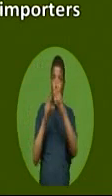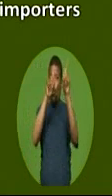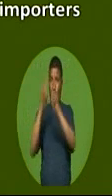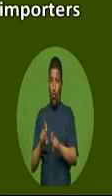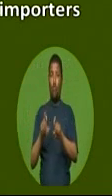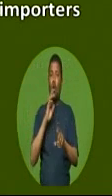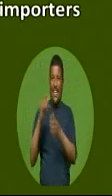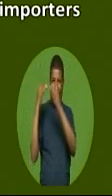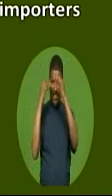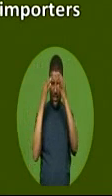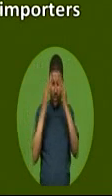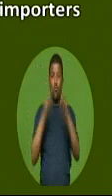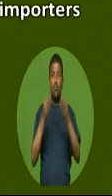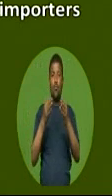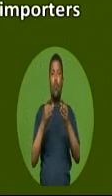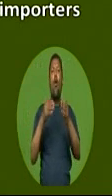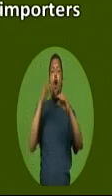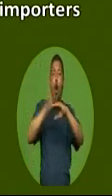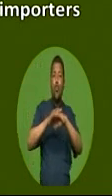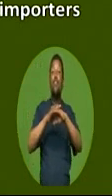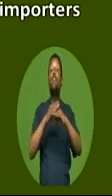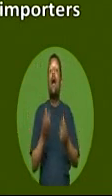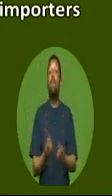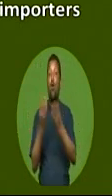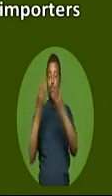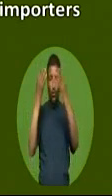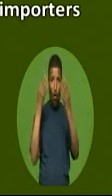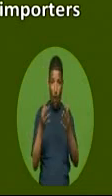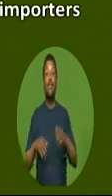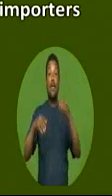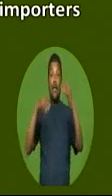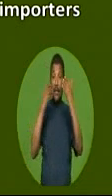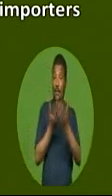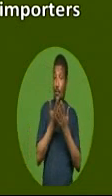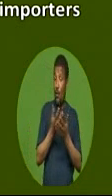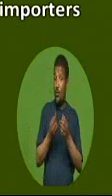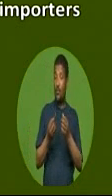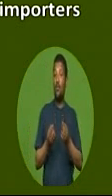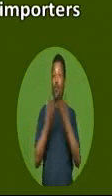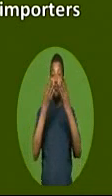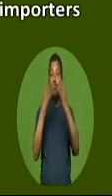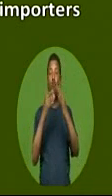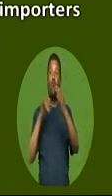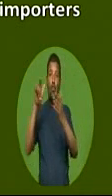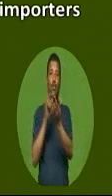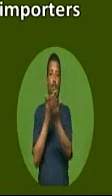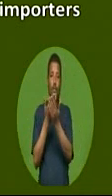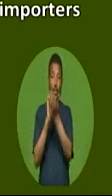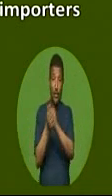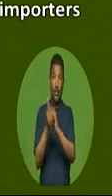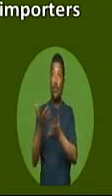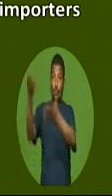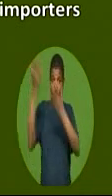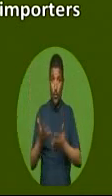are restrictions on the amount of a certain foreign currency that can be bought by